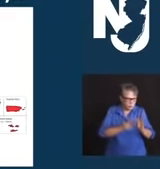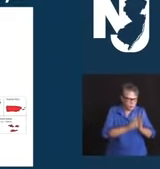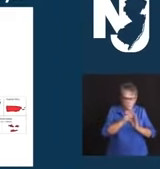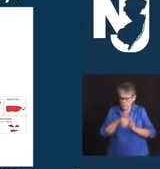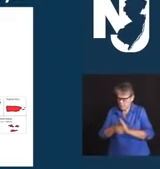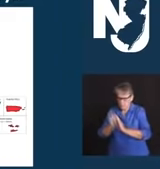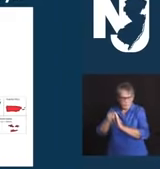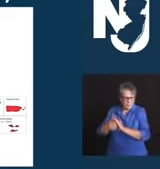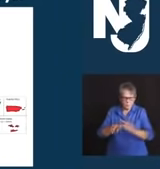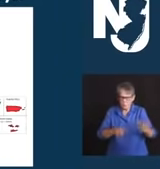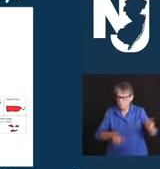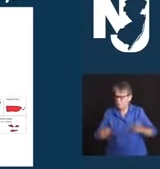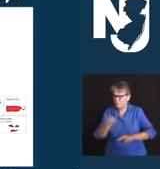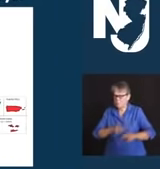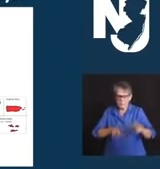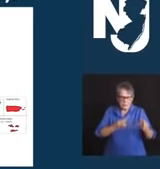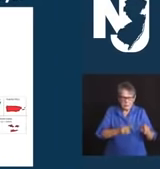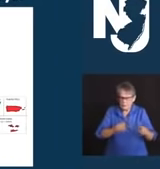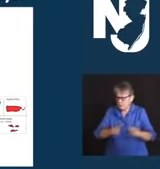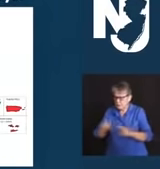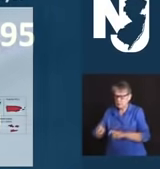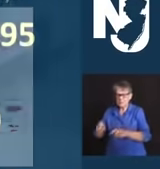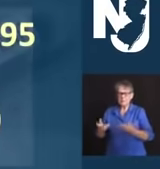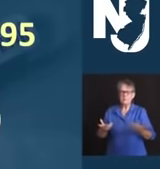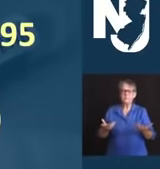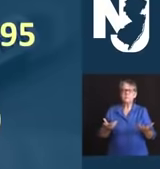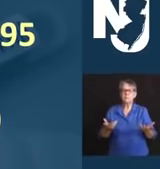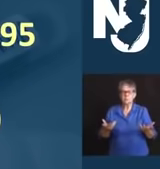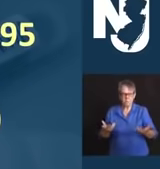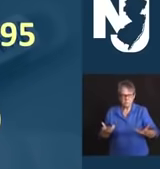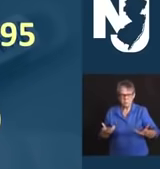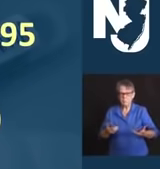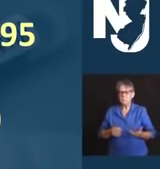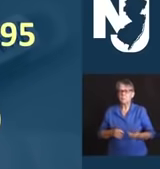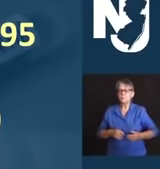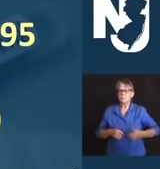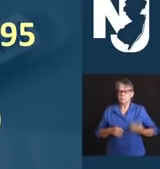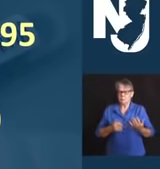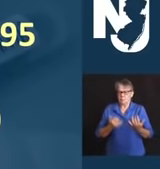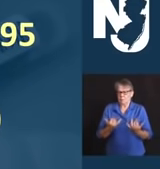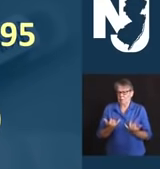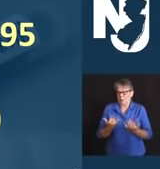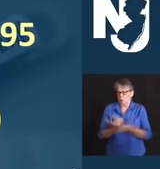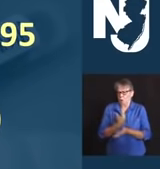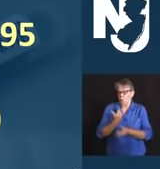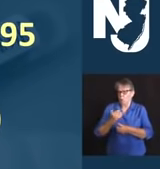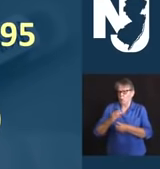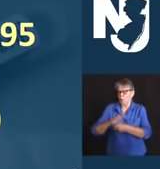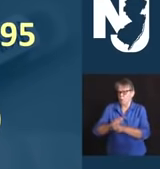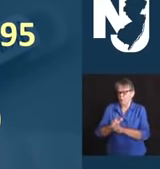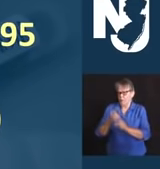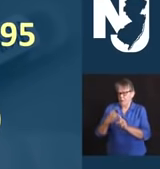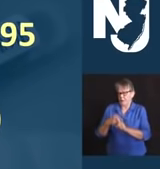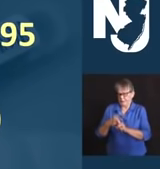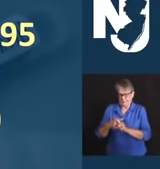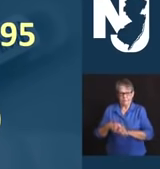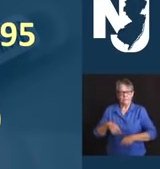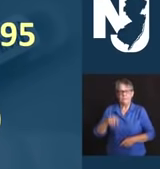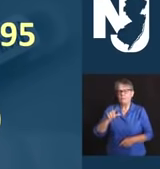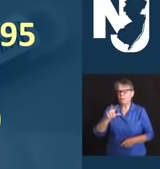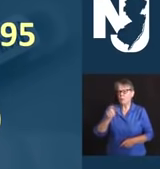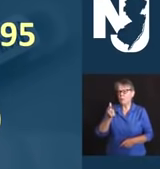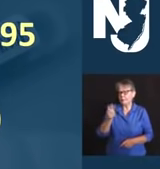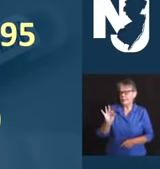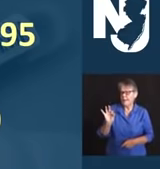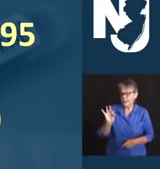not out of the woods. So with that, we are reporting an additional 329 positive test results. That's a cumulative total of